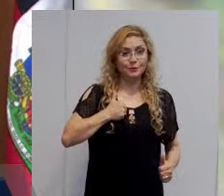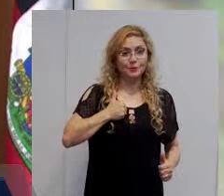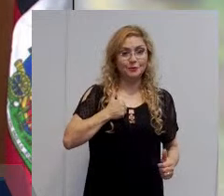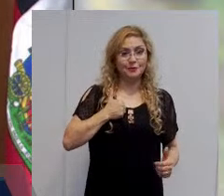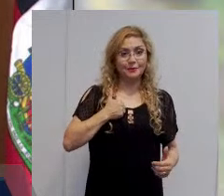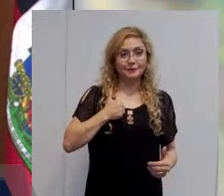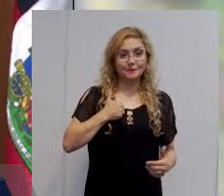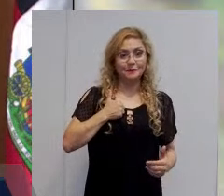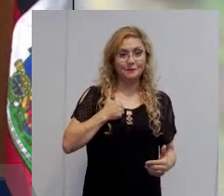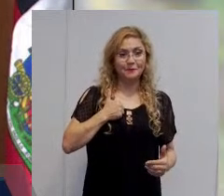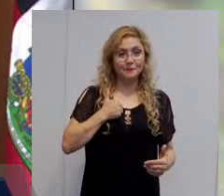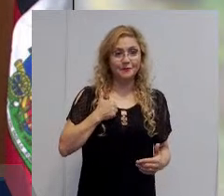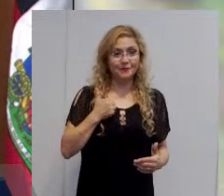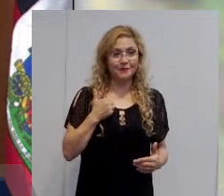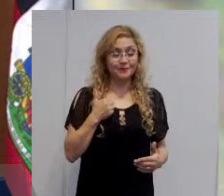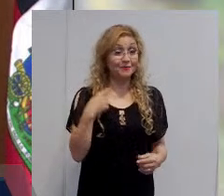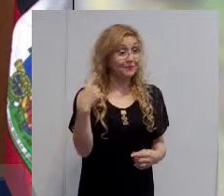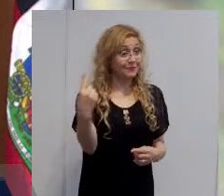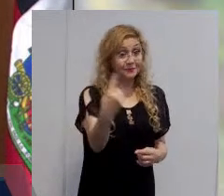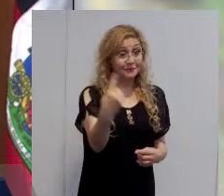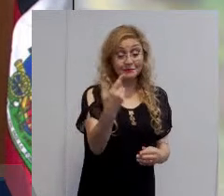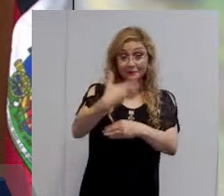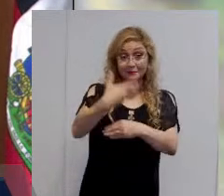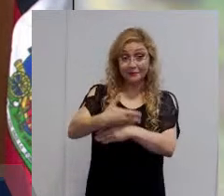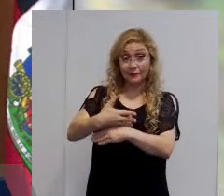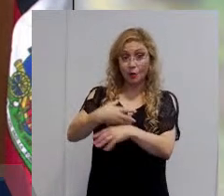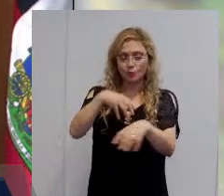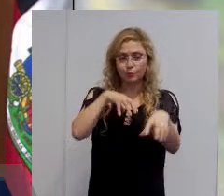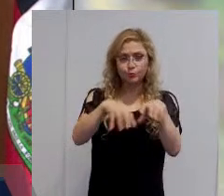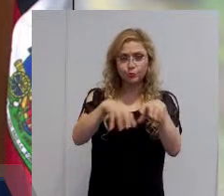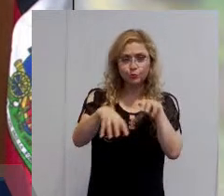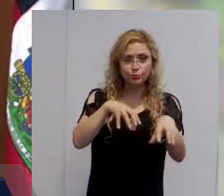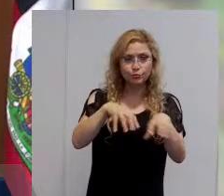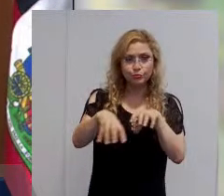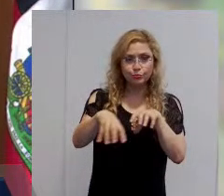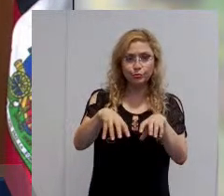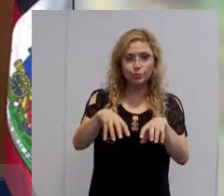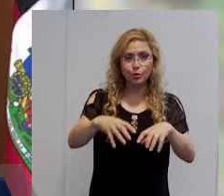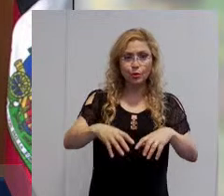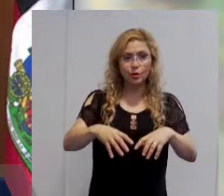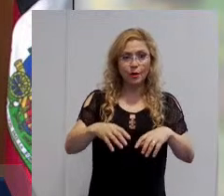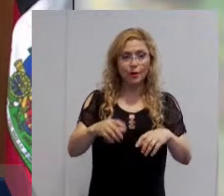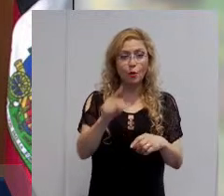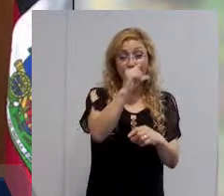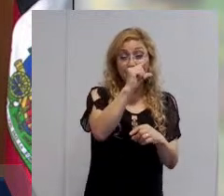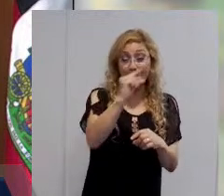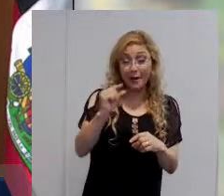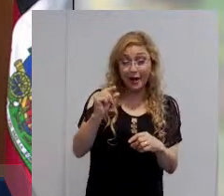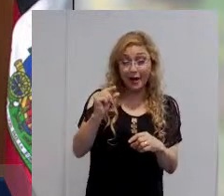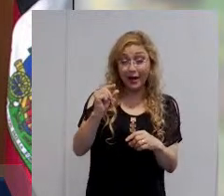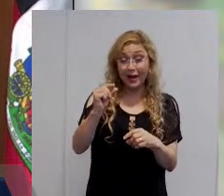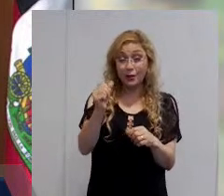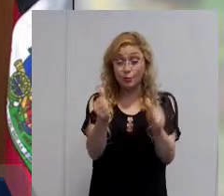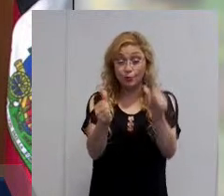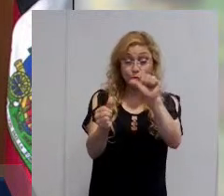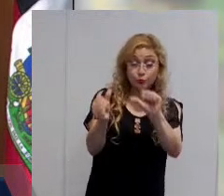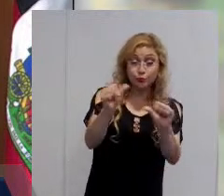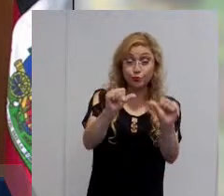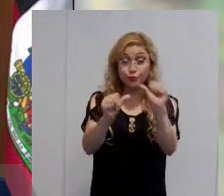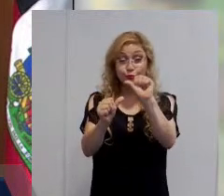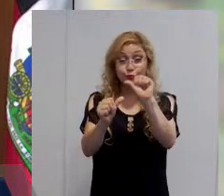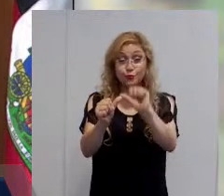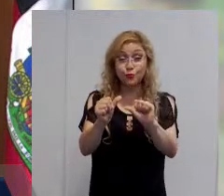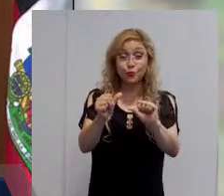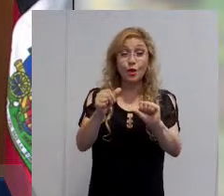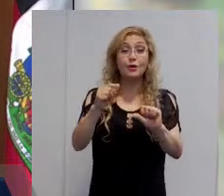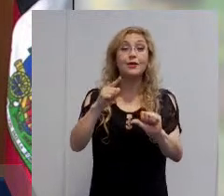needs. Now, given that, or in addition to that, the market is requiring that we produce with